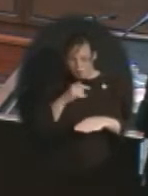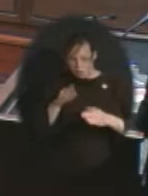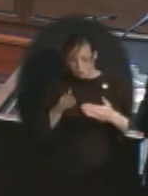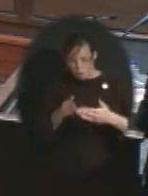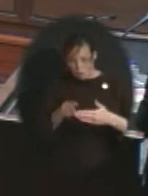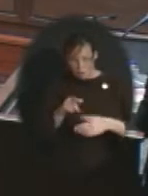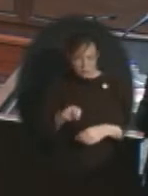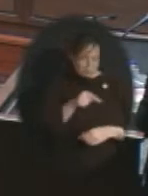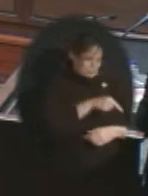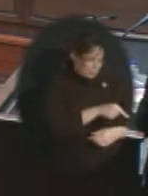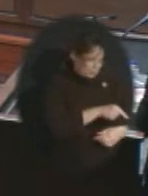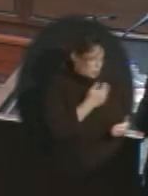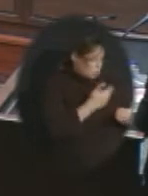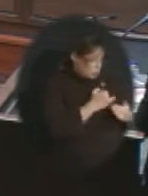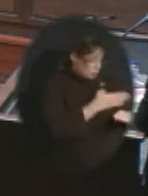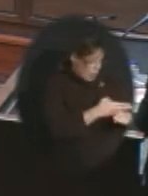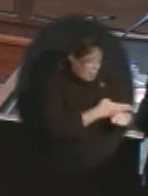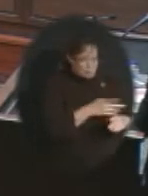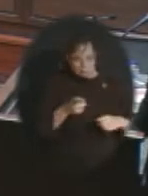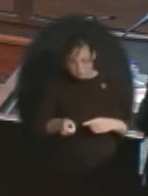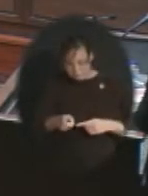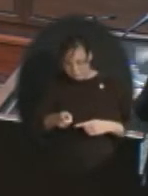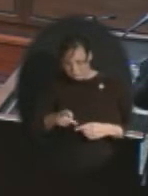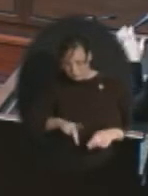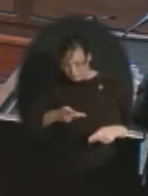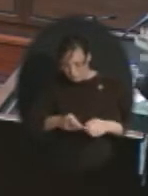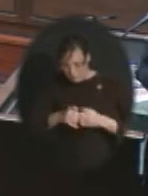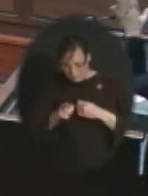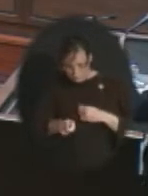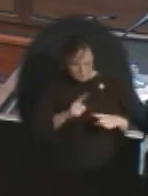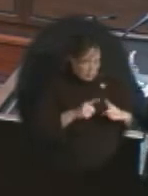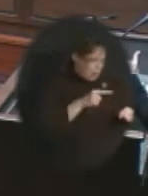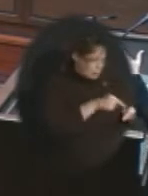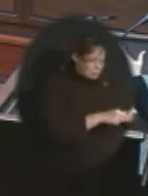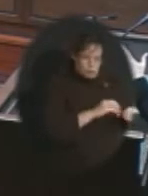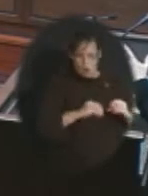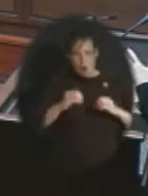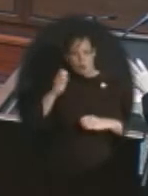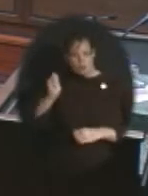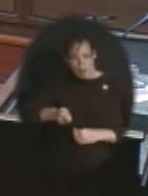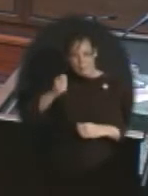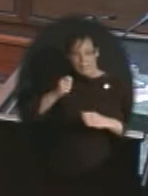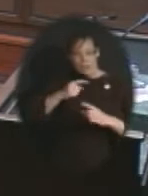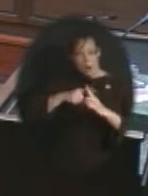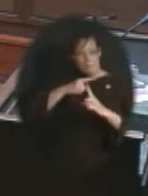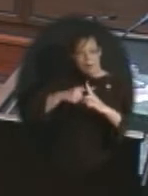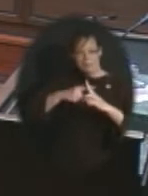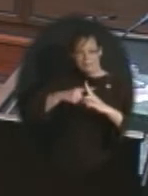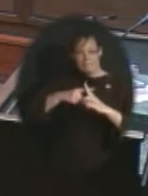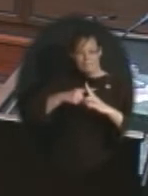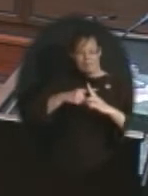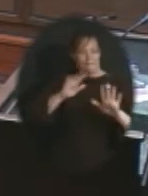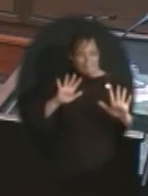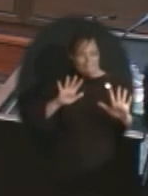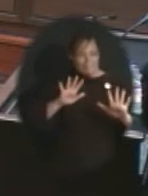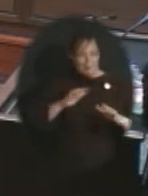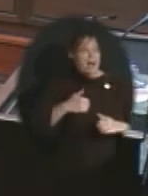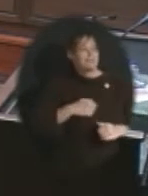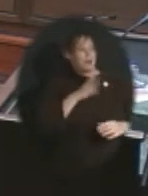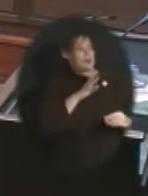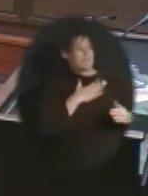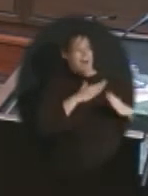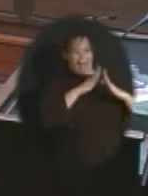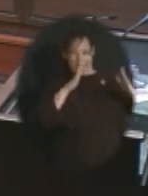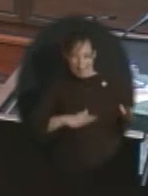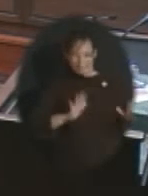and she's about ready to club him over here, but she's got to then turn a positive attitude. No clubbing in our positive philosophy. I guess that's speaking of my house. I get